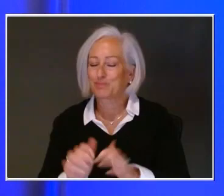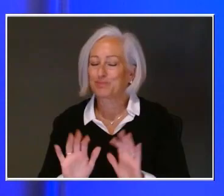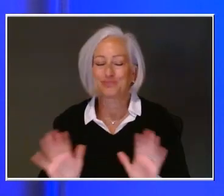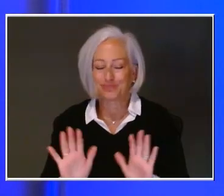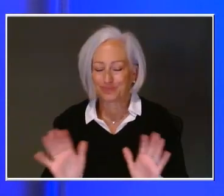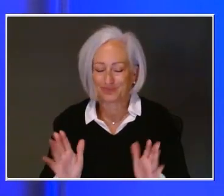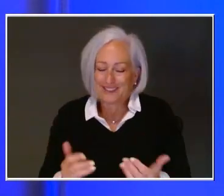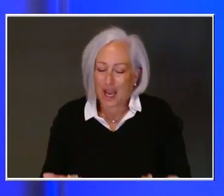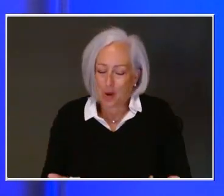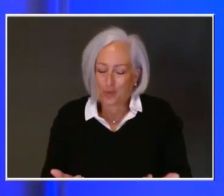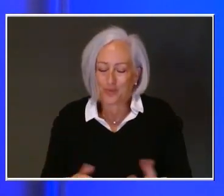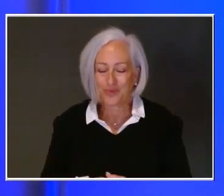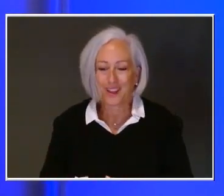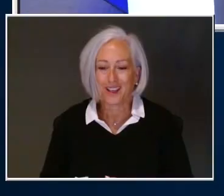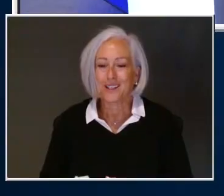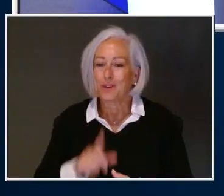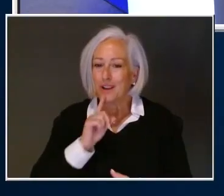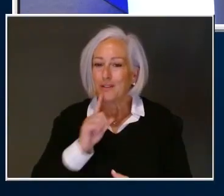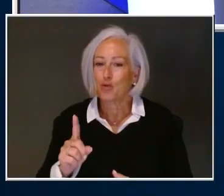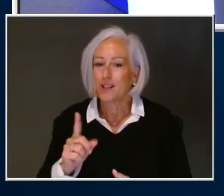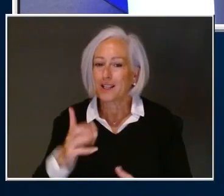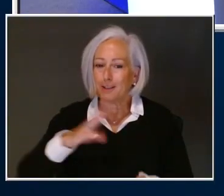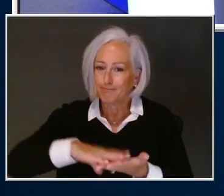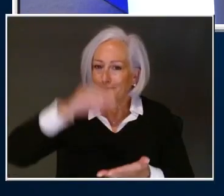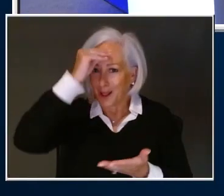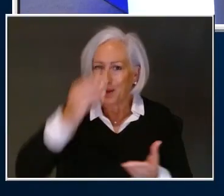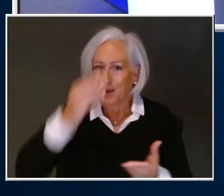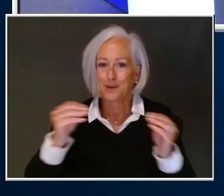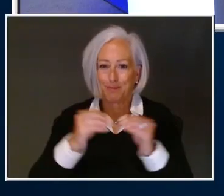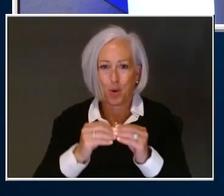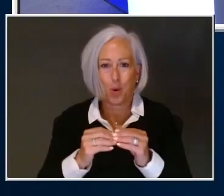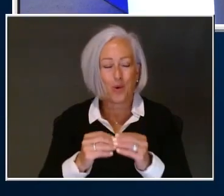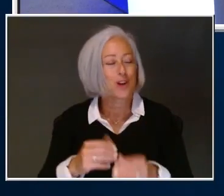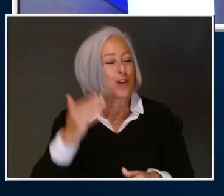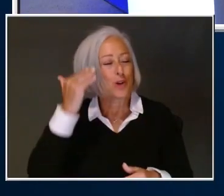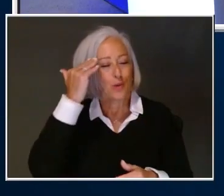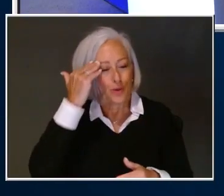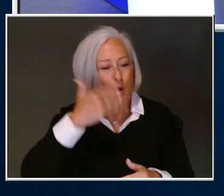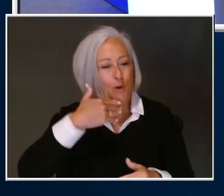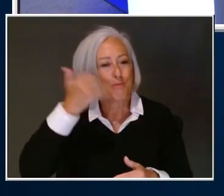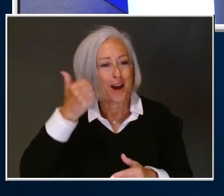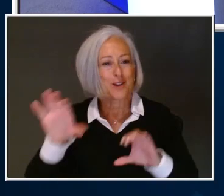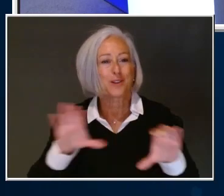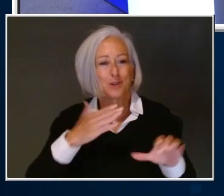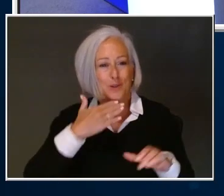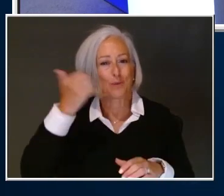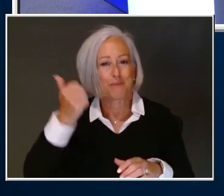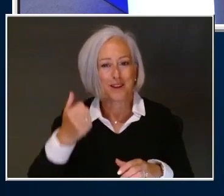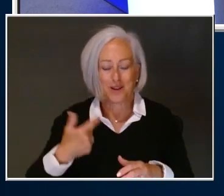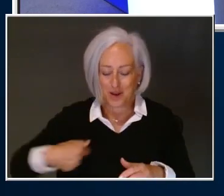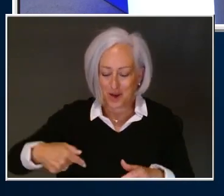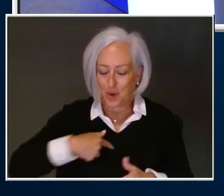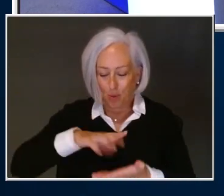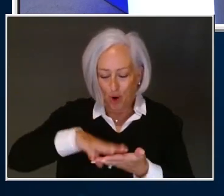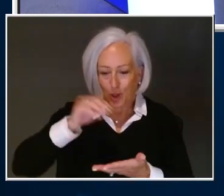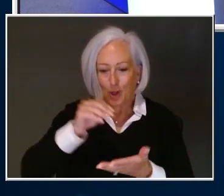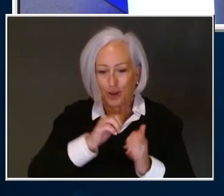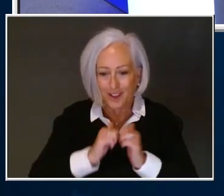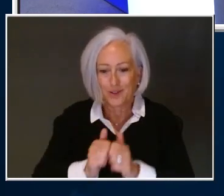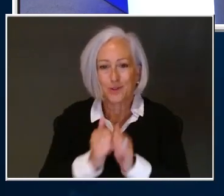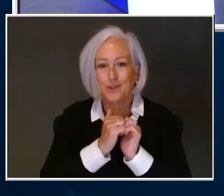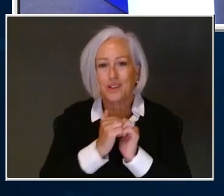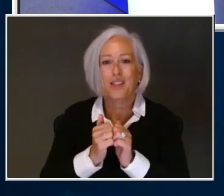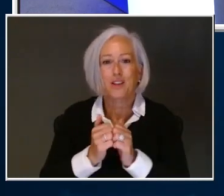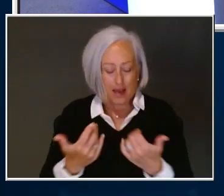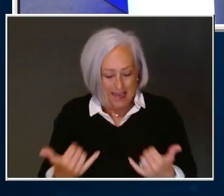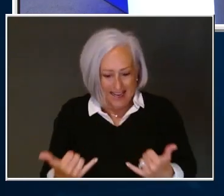from where we were. Yeah, when I better, first you do started. better Absolutely. over time, right? Because you're Absolutely. learning right along with it. But now we've birthed this new generation of athletes that